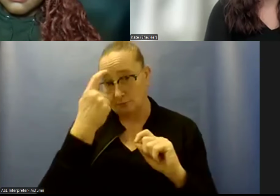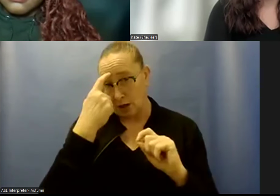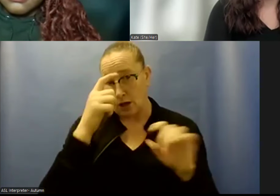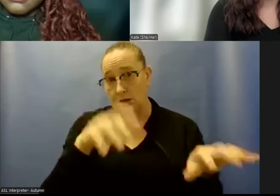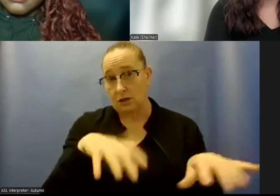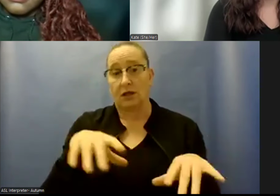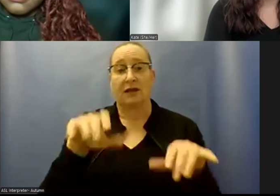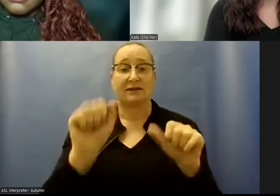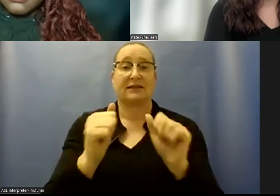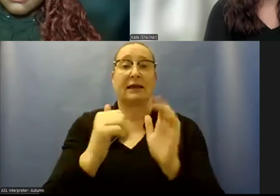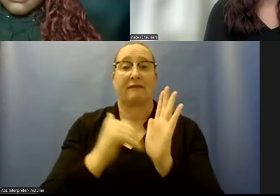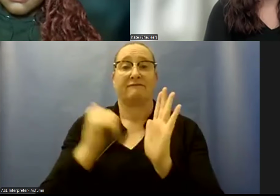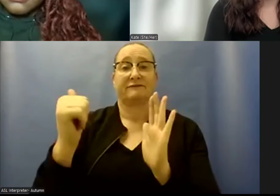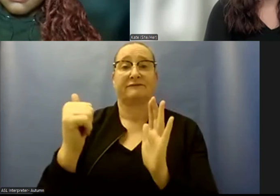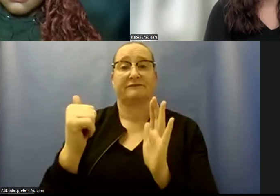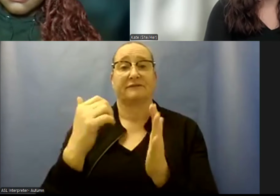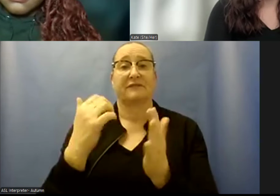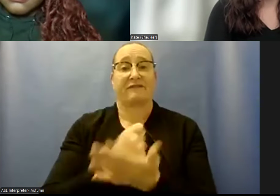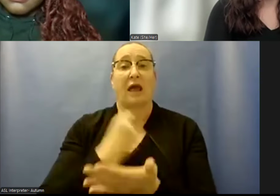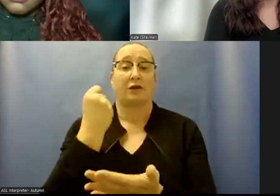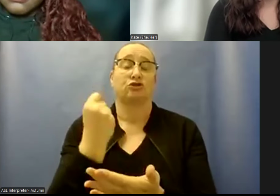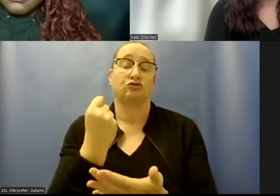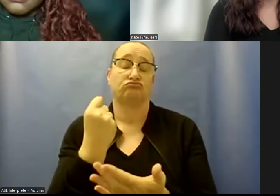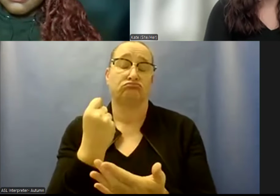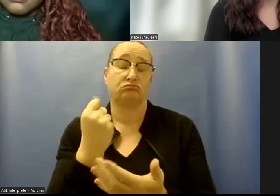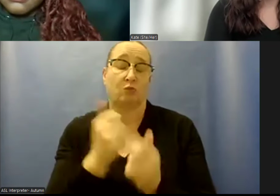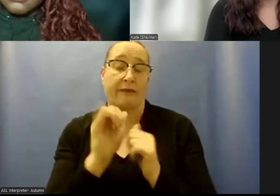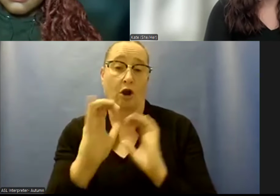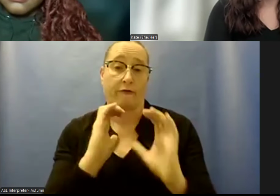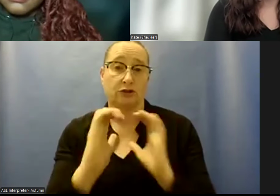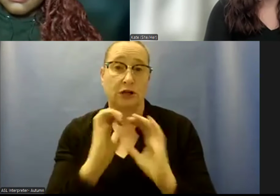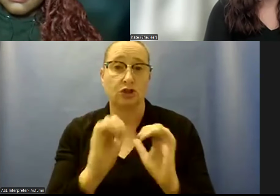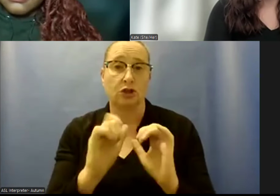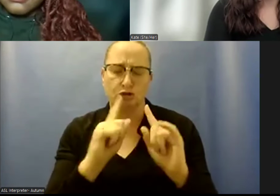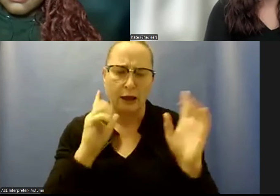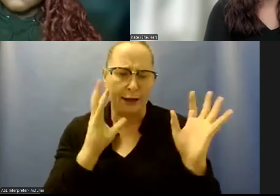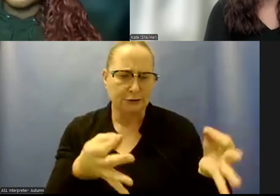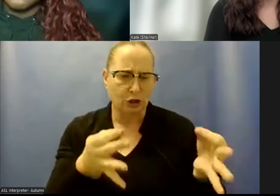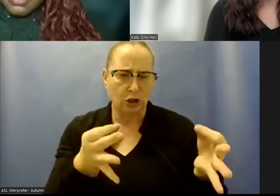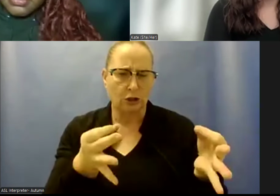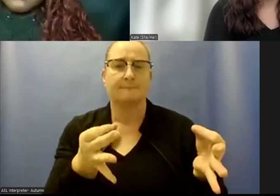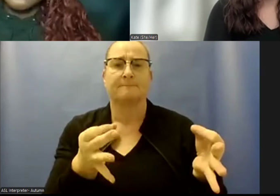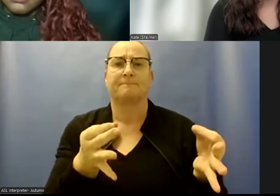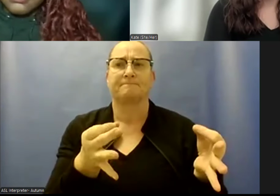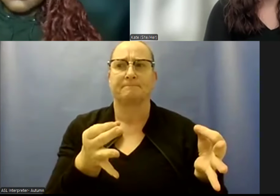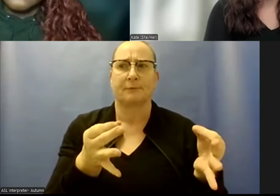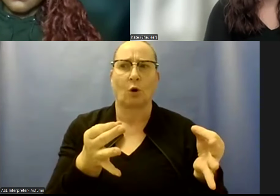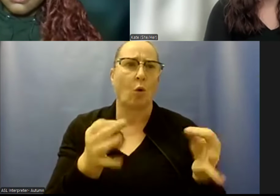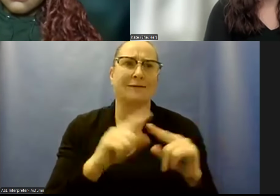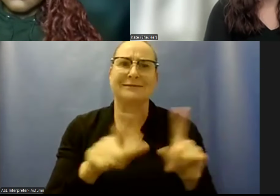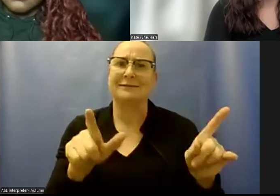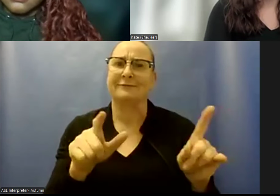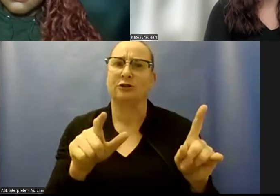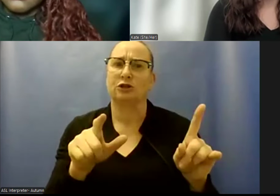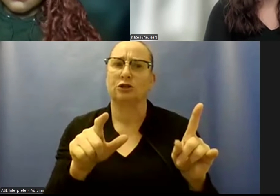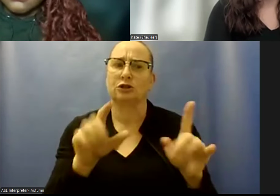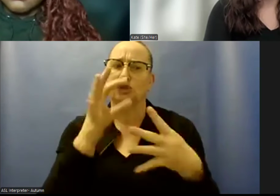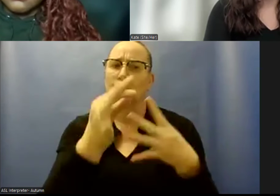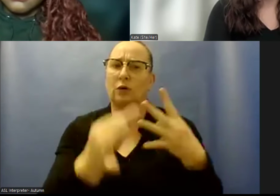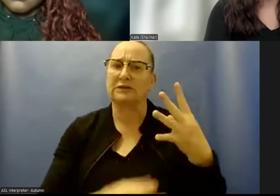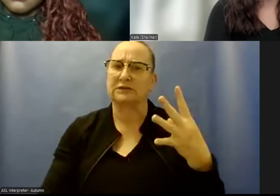advantage of you with that conversation, you may be able to make discernments or make different choices based off of what you learn